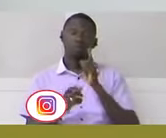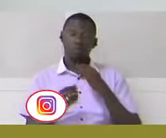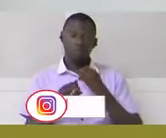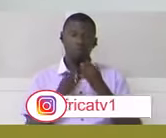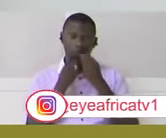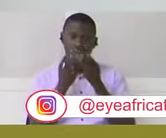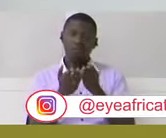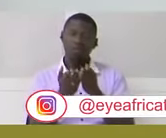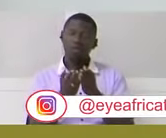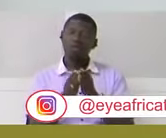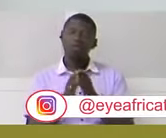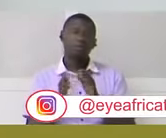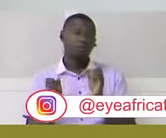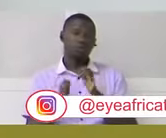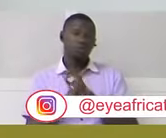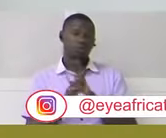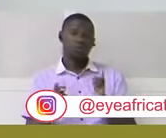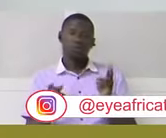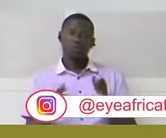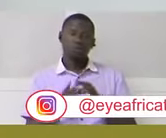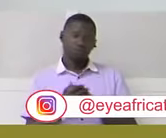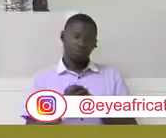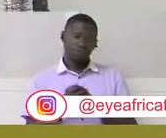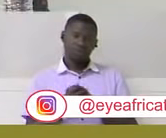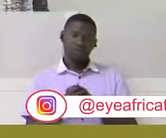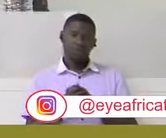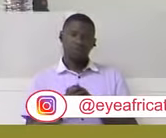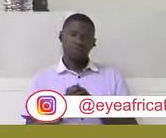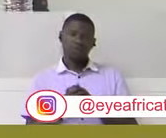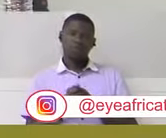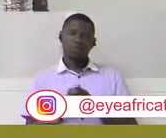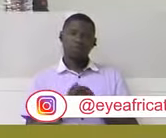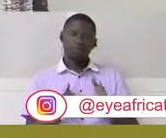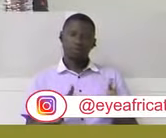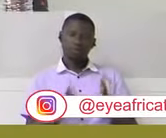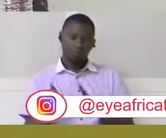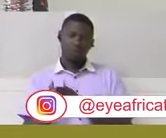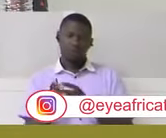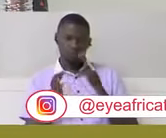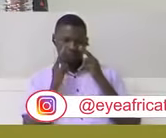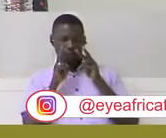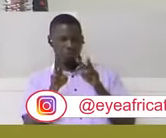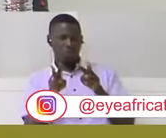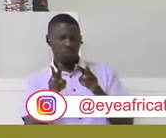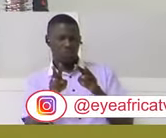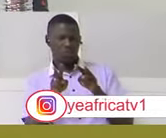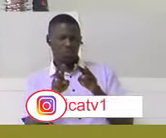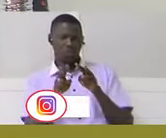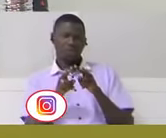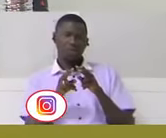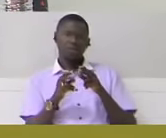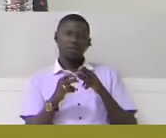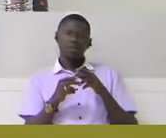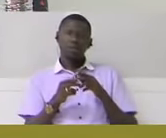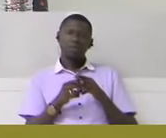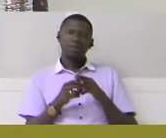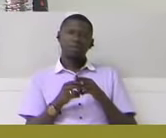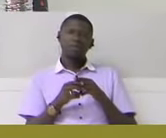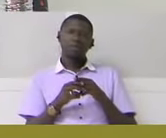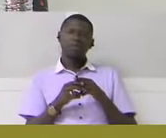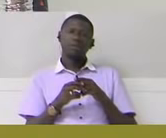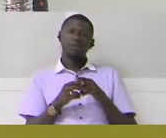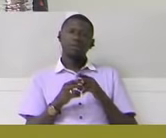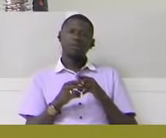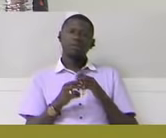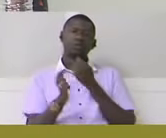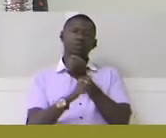anon kontemin sabati dindola. Let's look at the incidents surrounding the throwing of biscuits